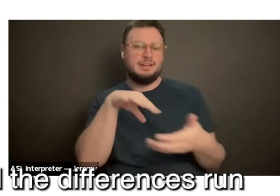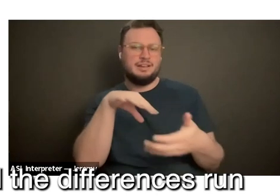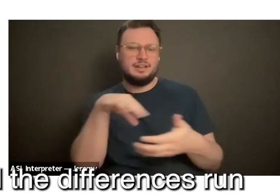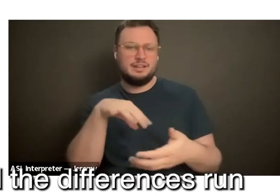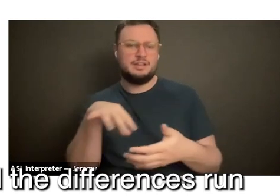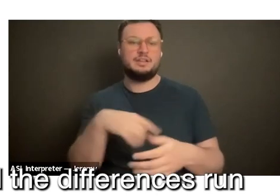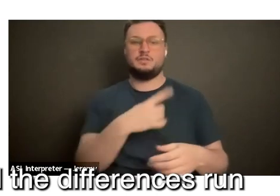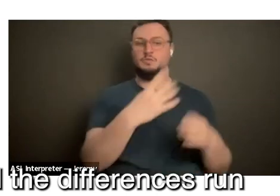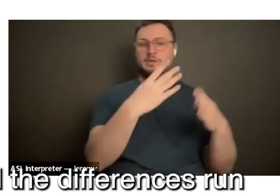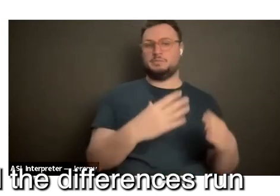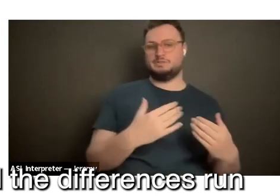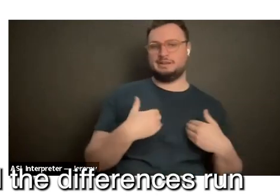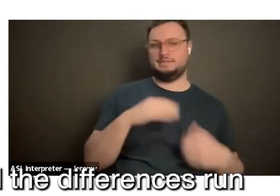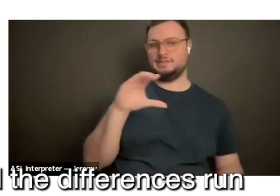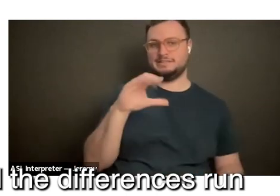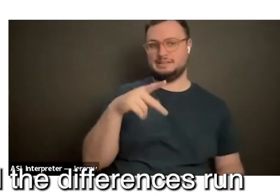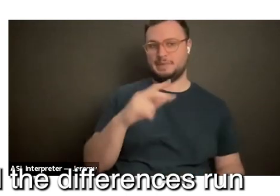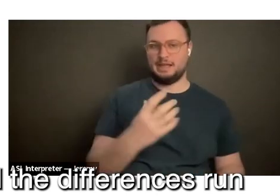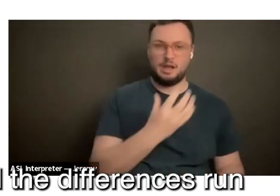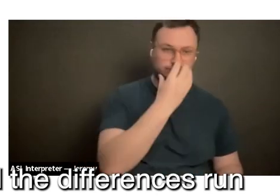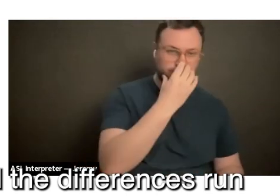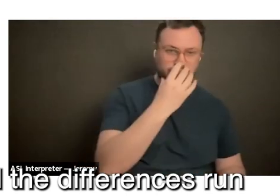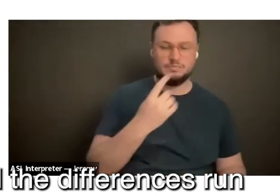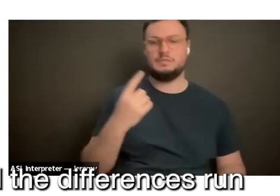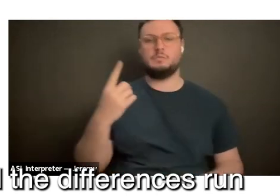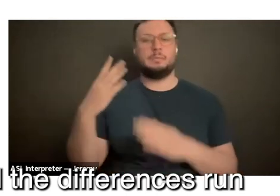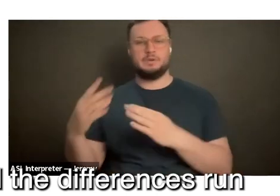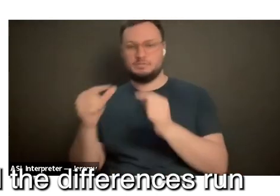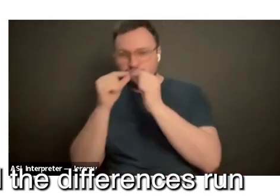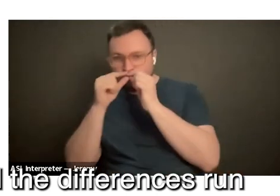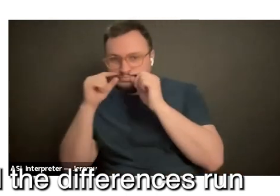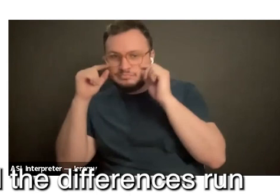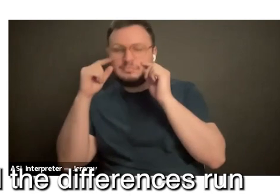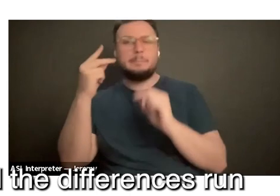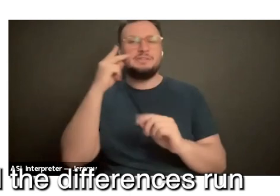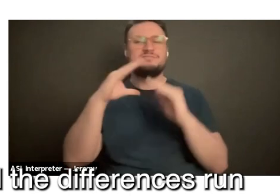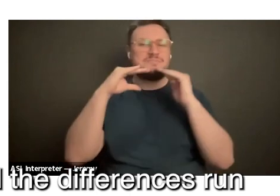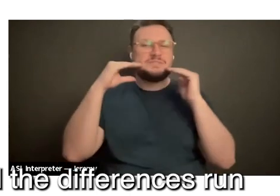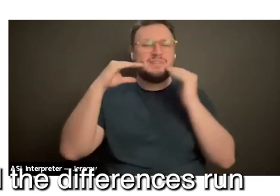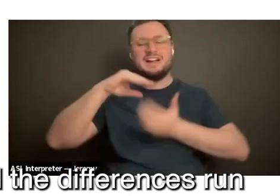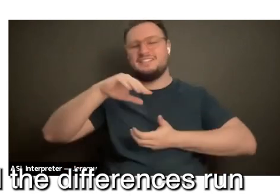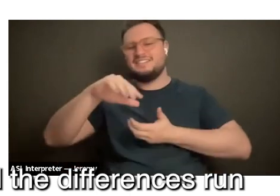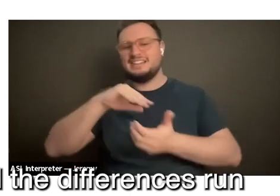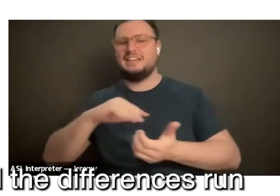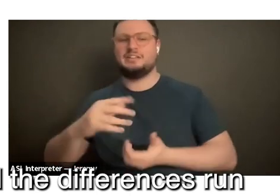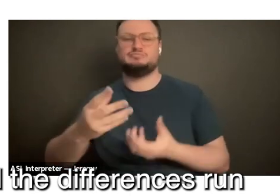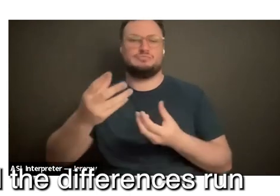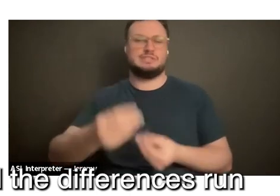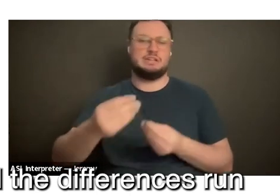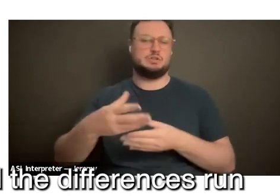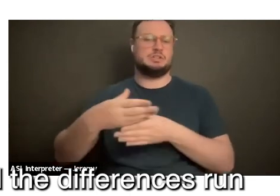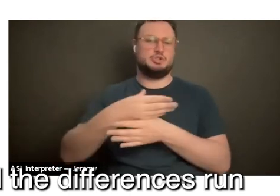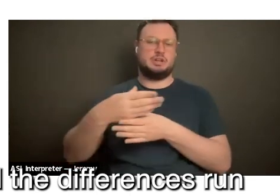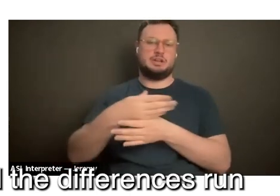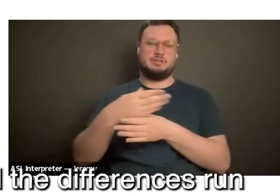machine, a ventilator over their nose, and have quite joyous, loving, tender access intimacy together. And this